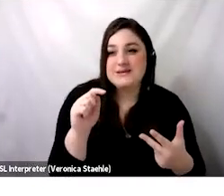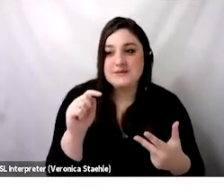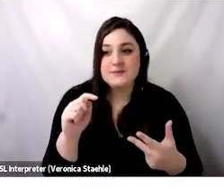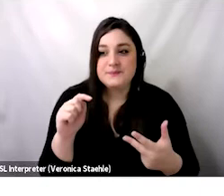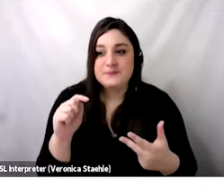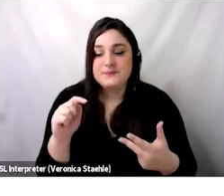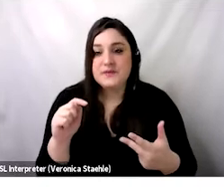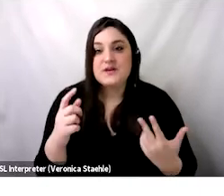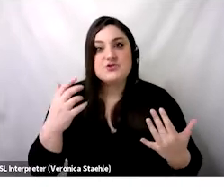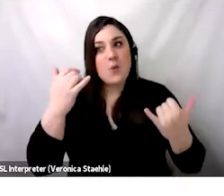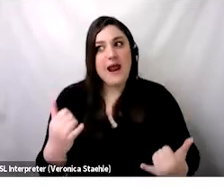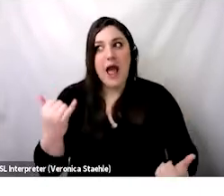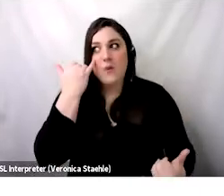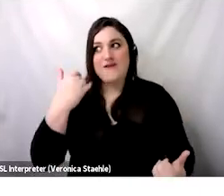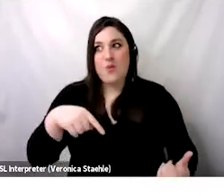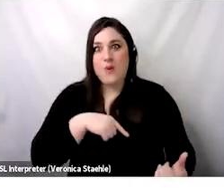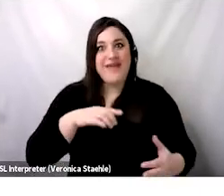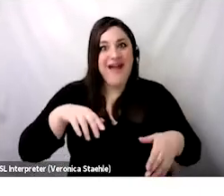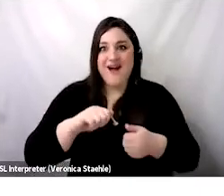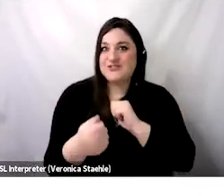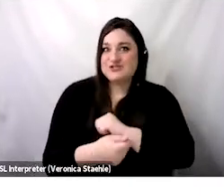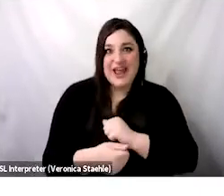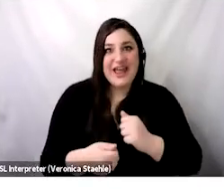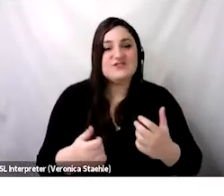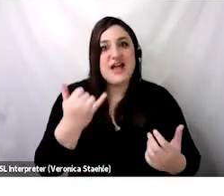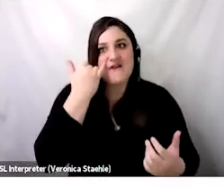happen again if we continue to overplant,